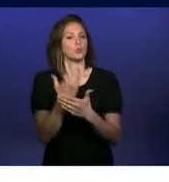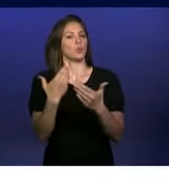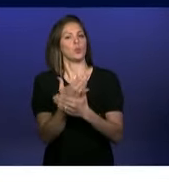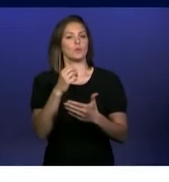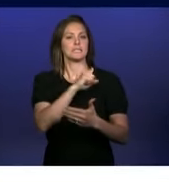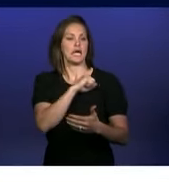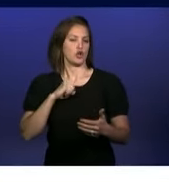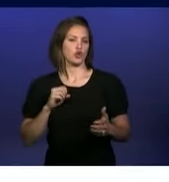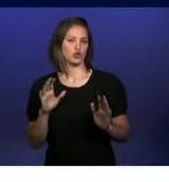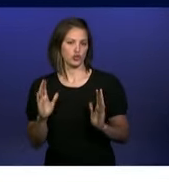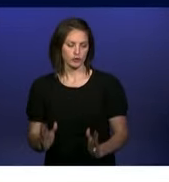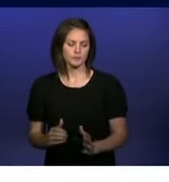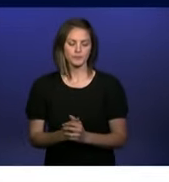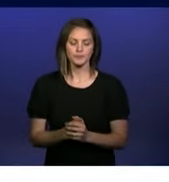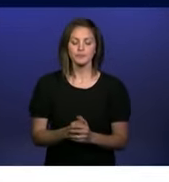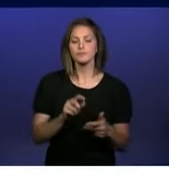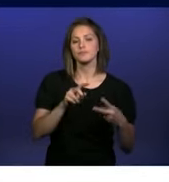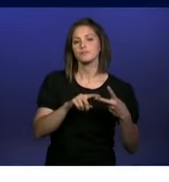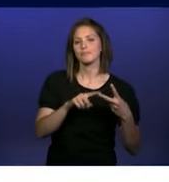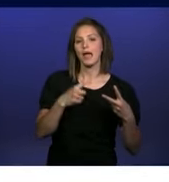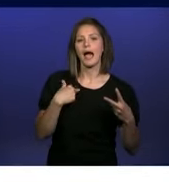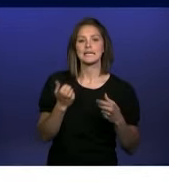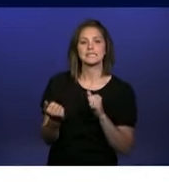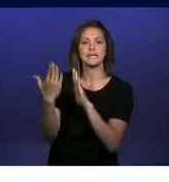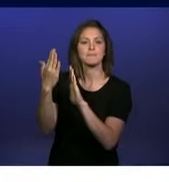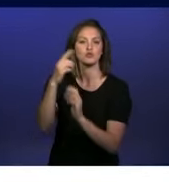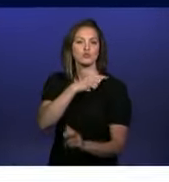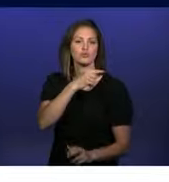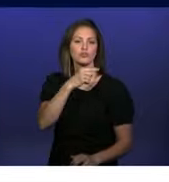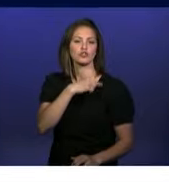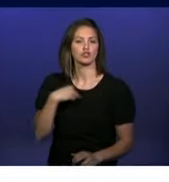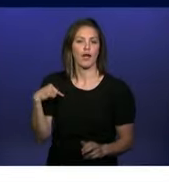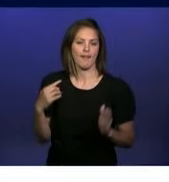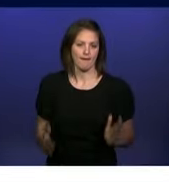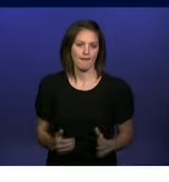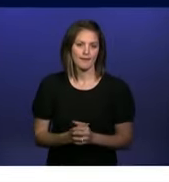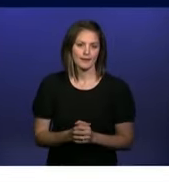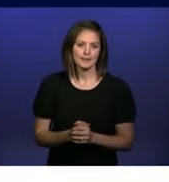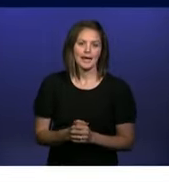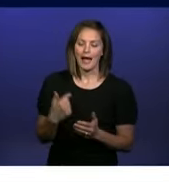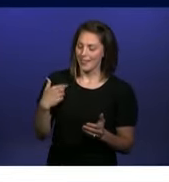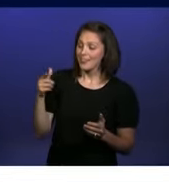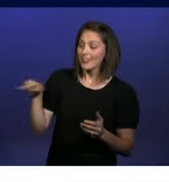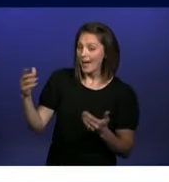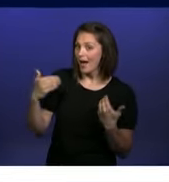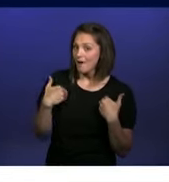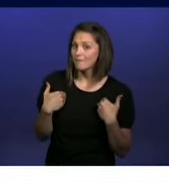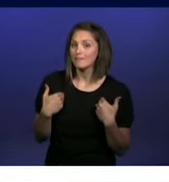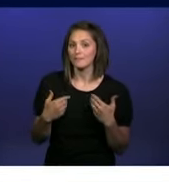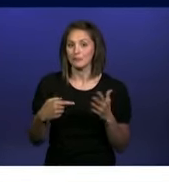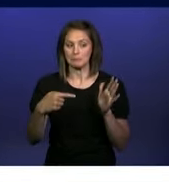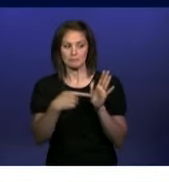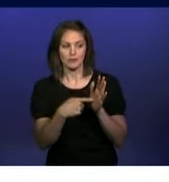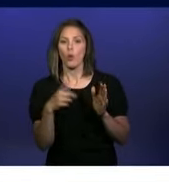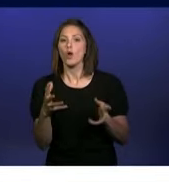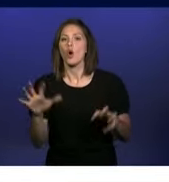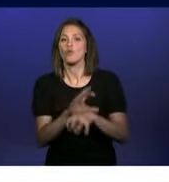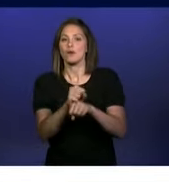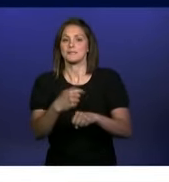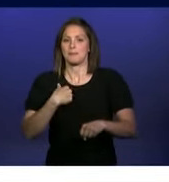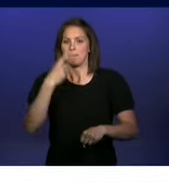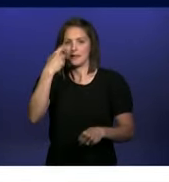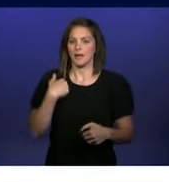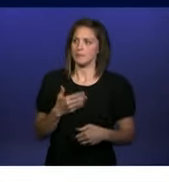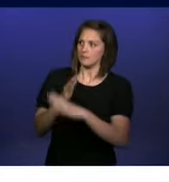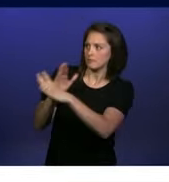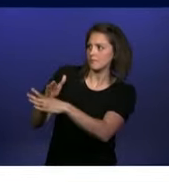that stood up to China. I like to joke, and people know there's a warrant for my arrest in China because I've been so aggressive in pushing back on their trying